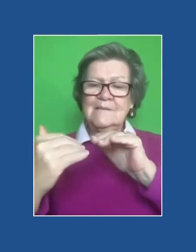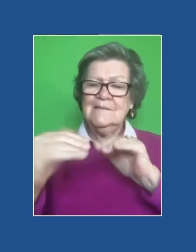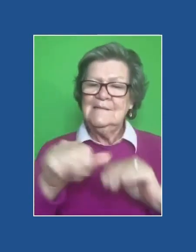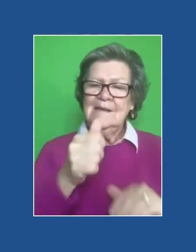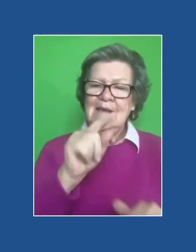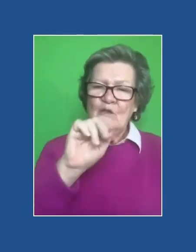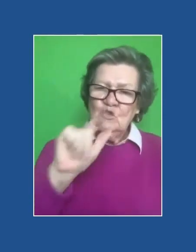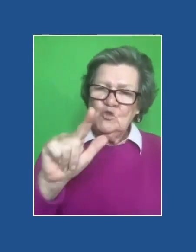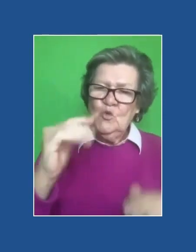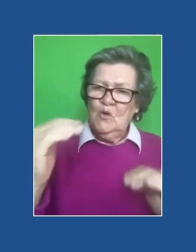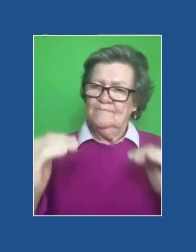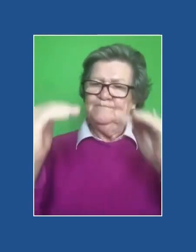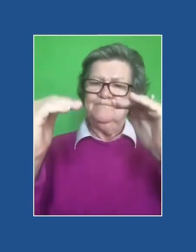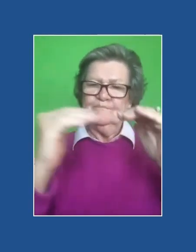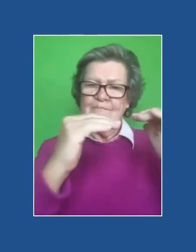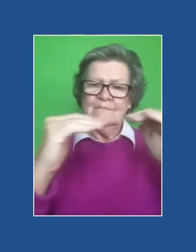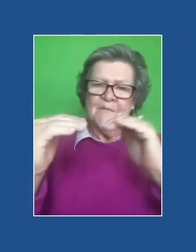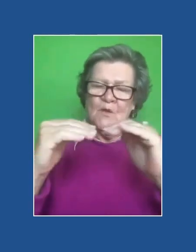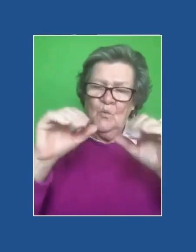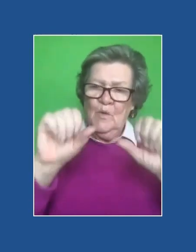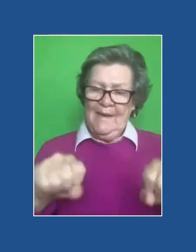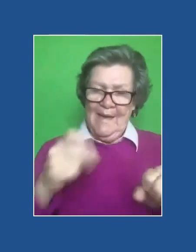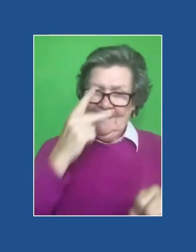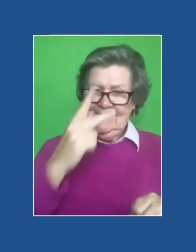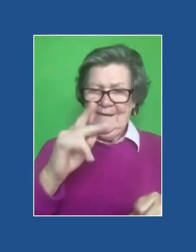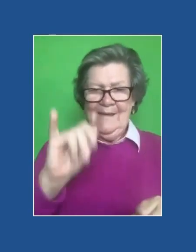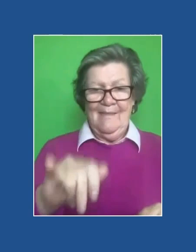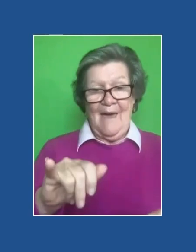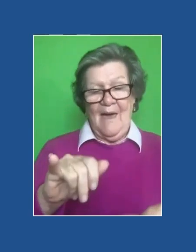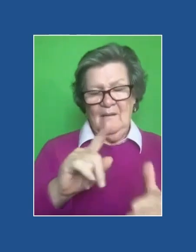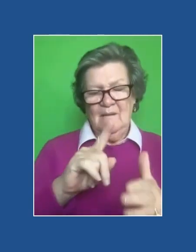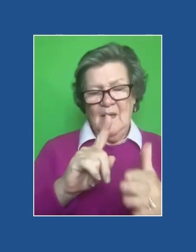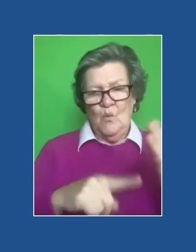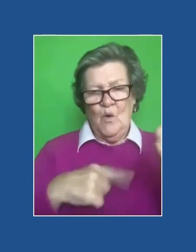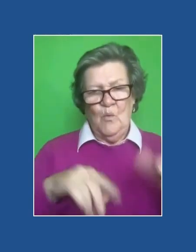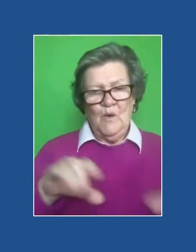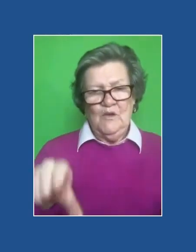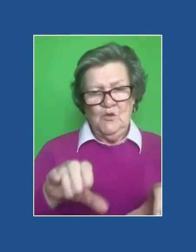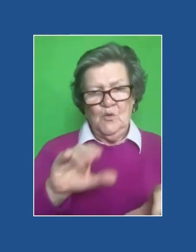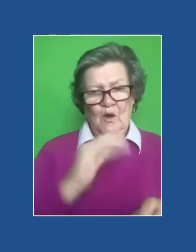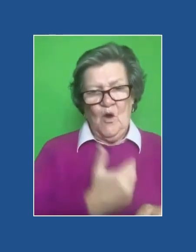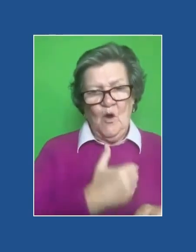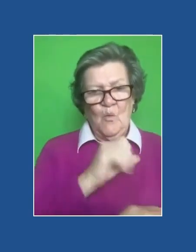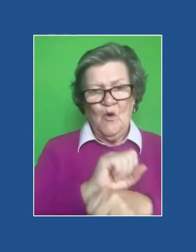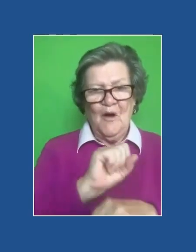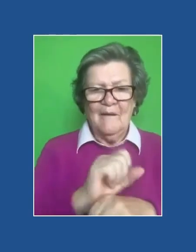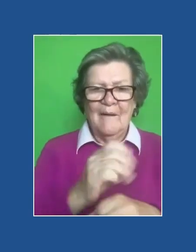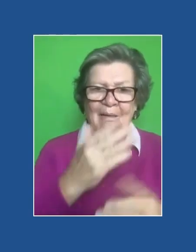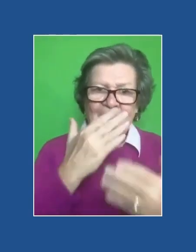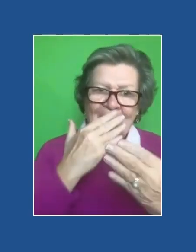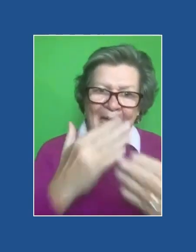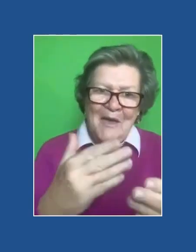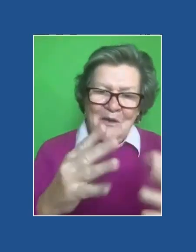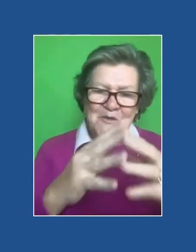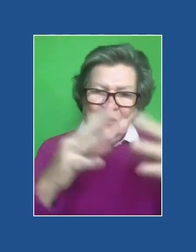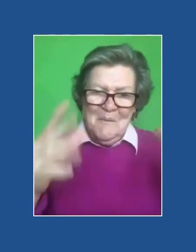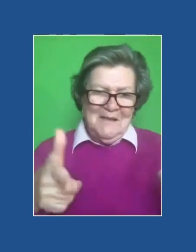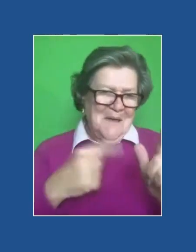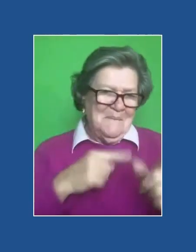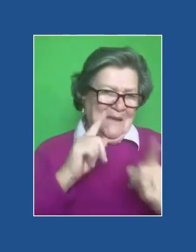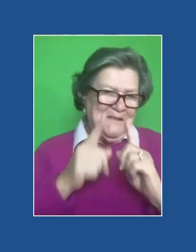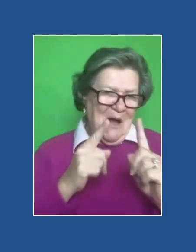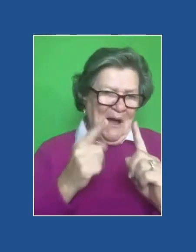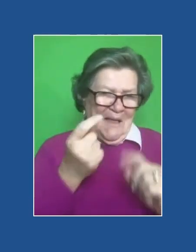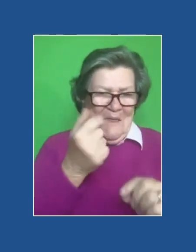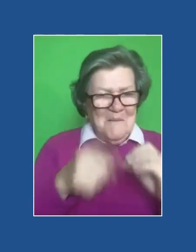live that assumption of the work that we do. So thank you so much for letting me talk a little bit about one of my